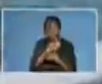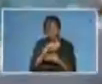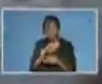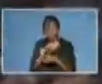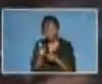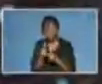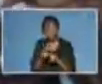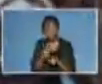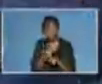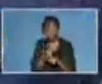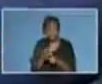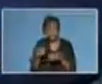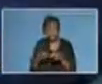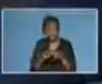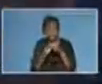on.